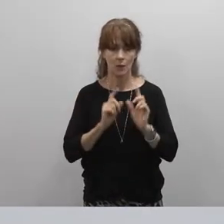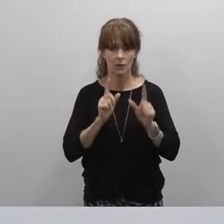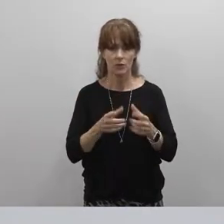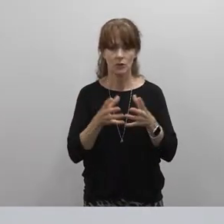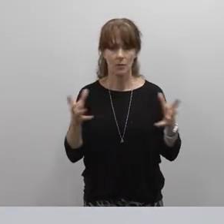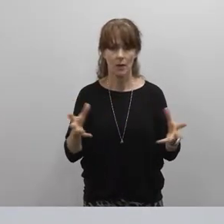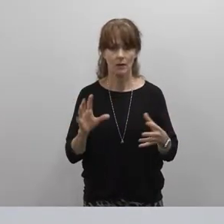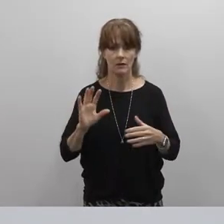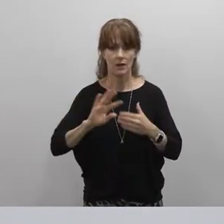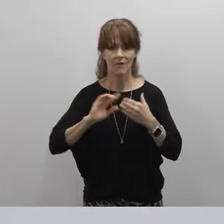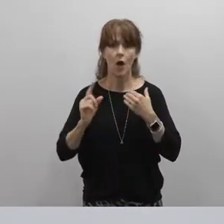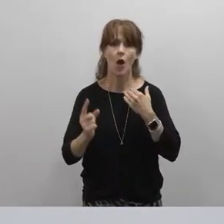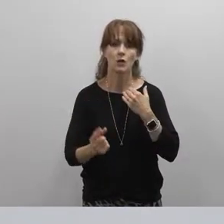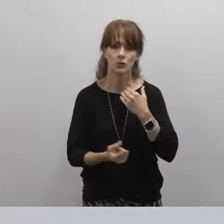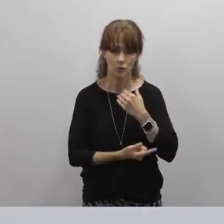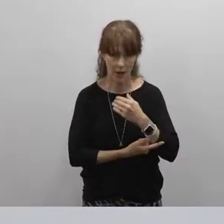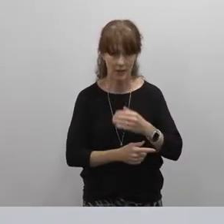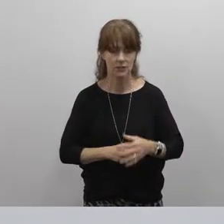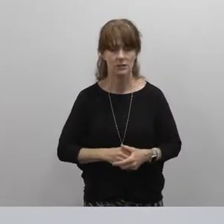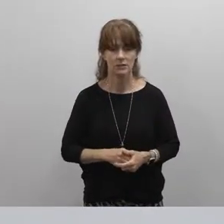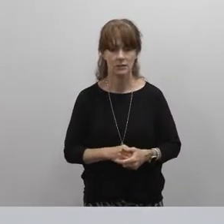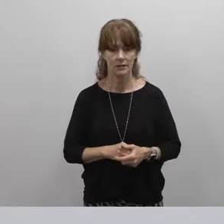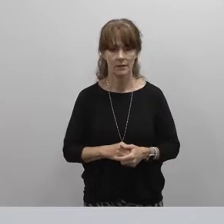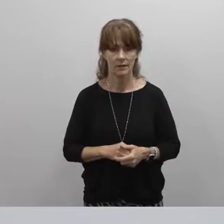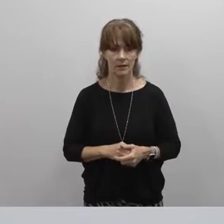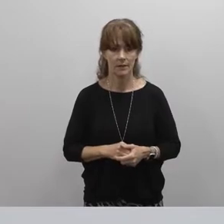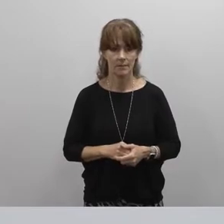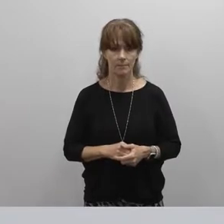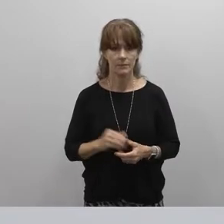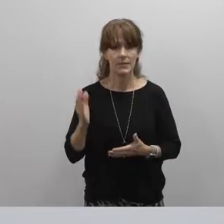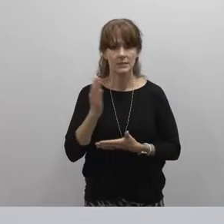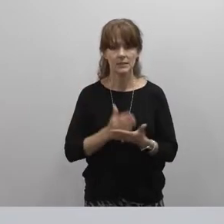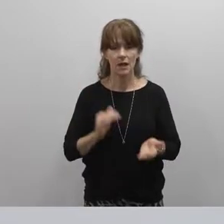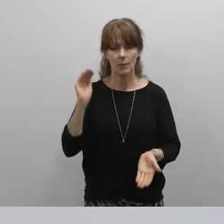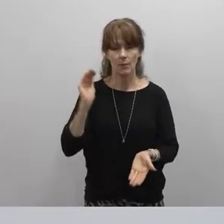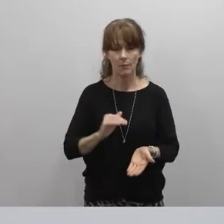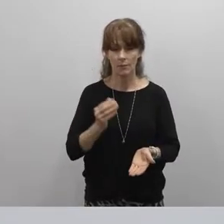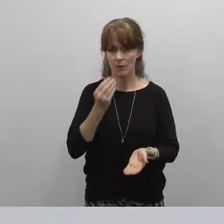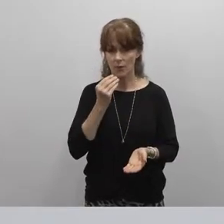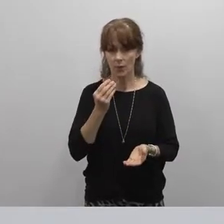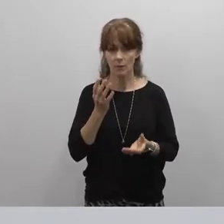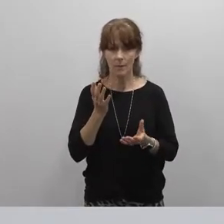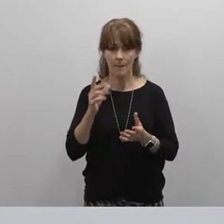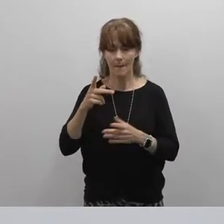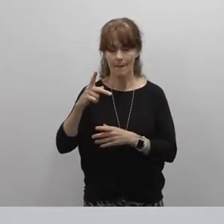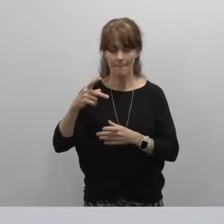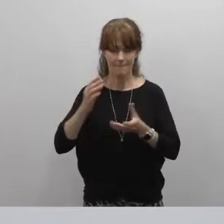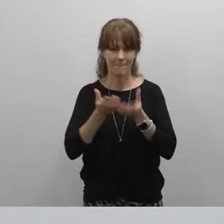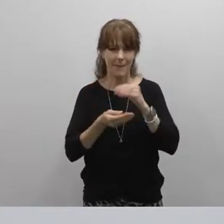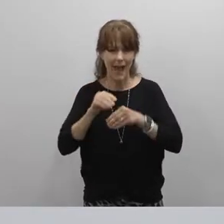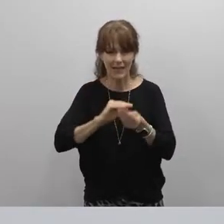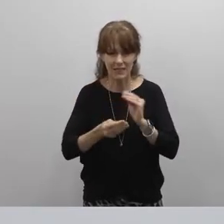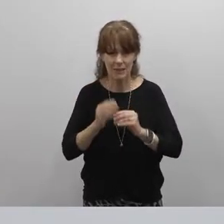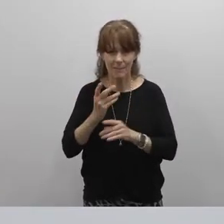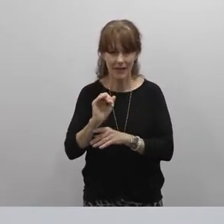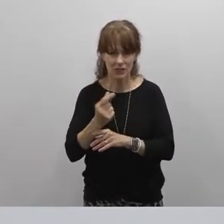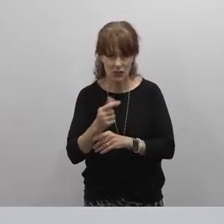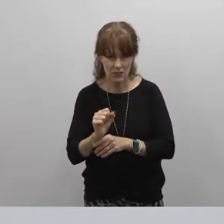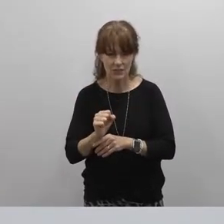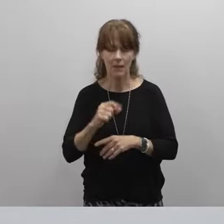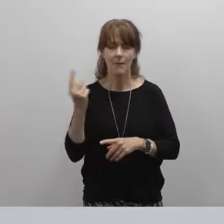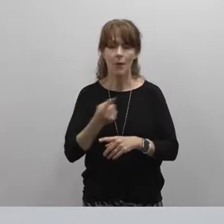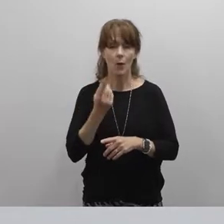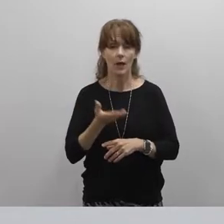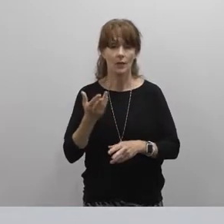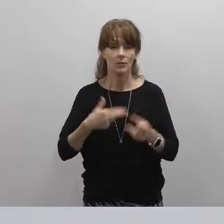so much of our trash. There has been some reduction in food packaging, but really the only item in a school lunch that